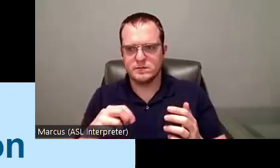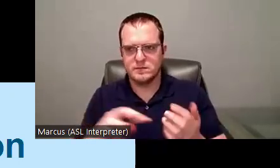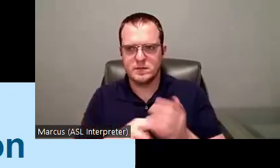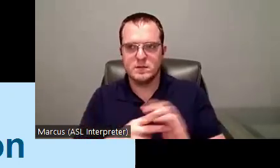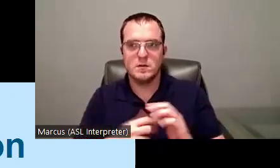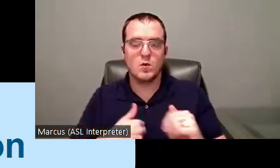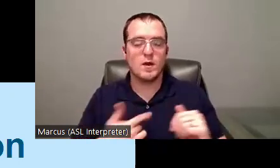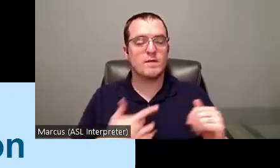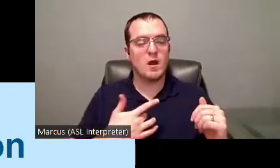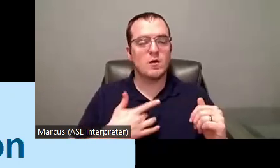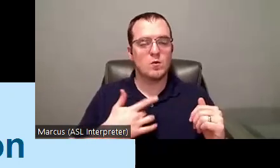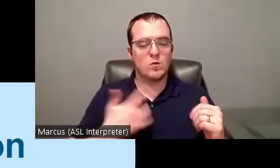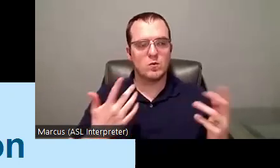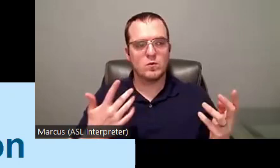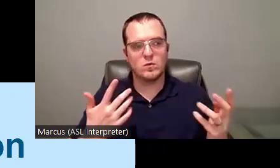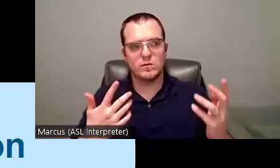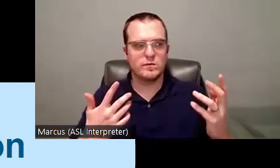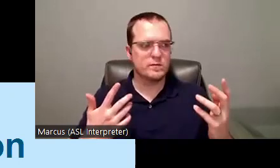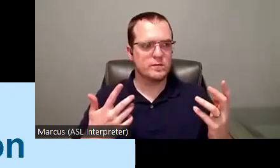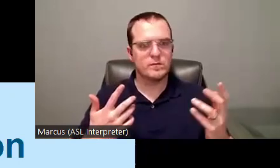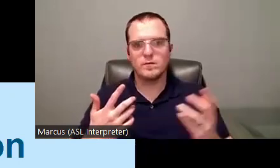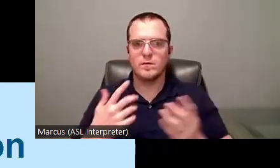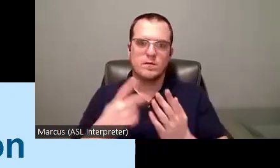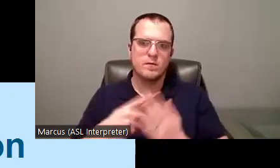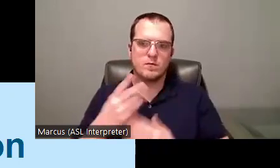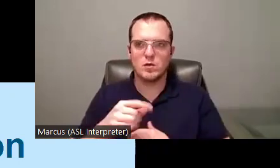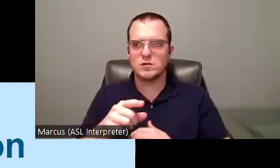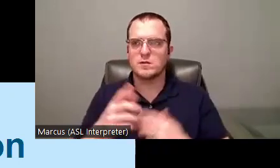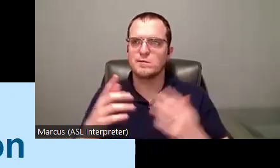as if there was a project that was